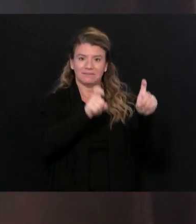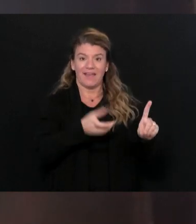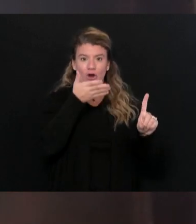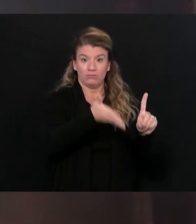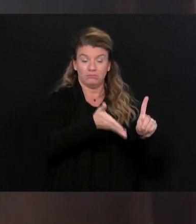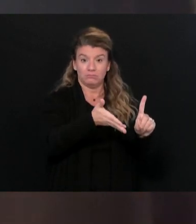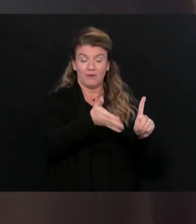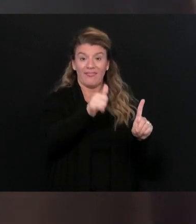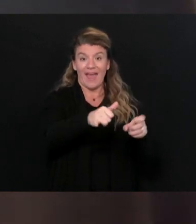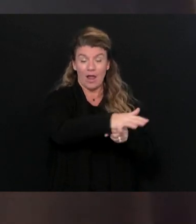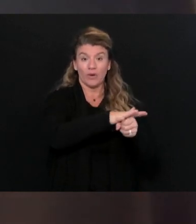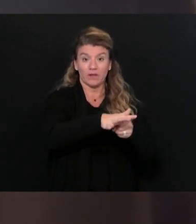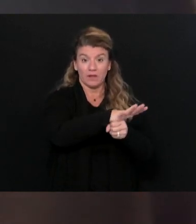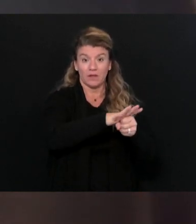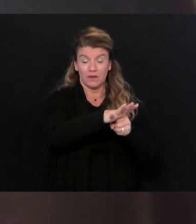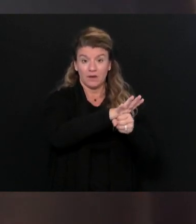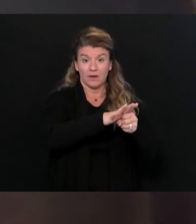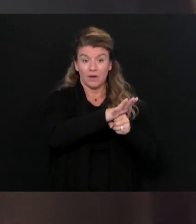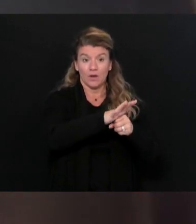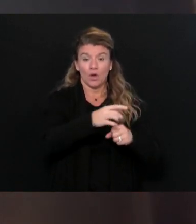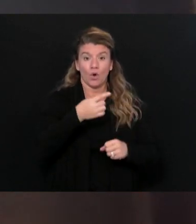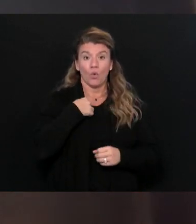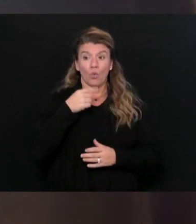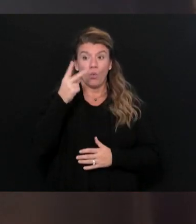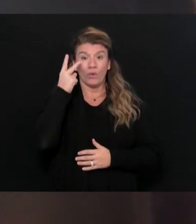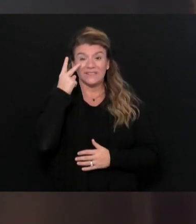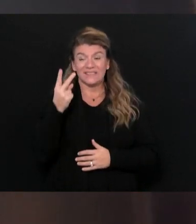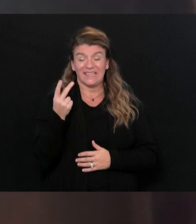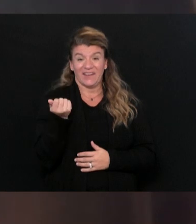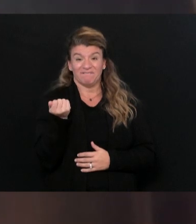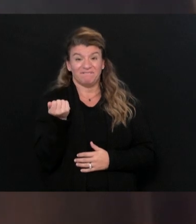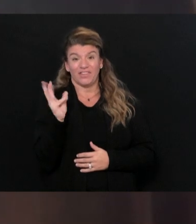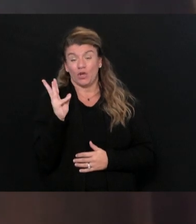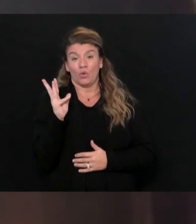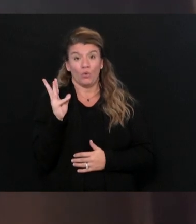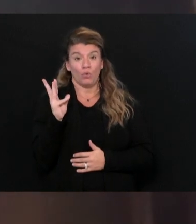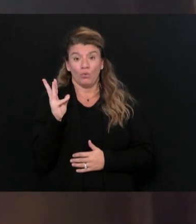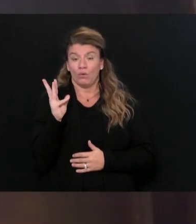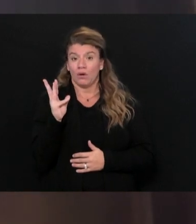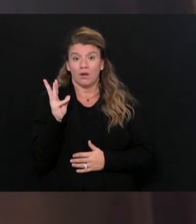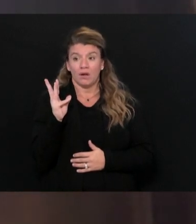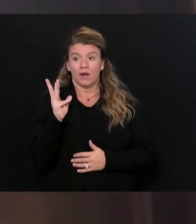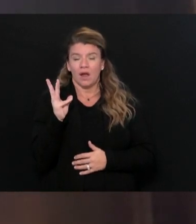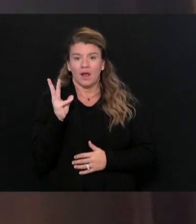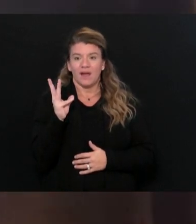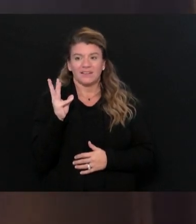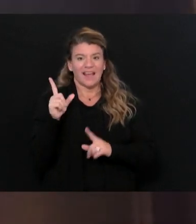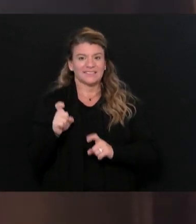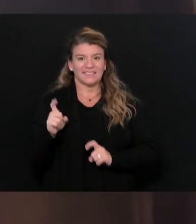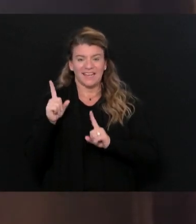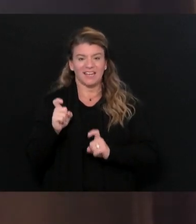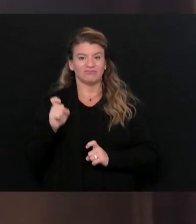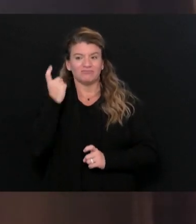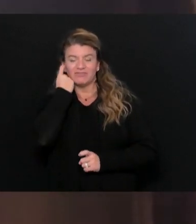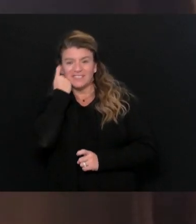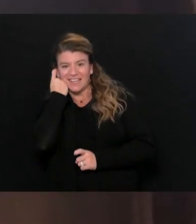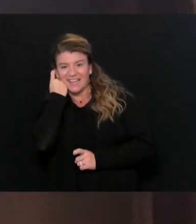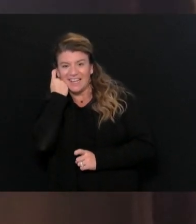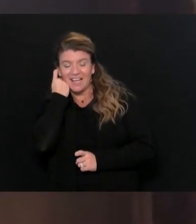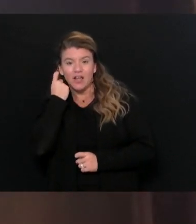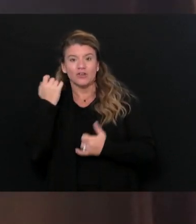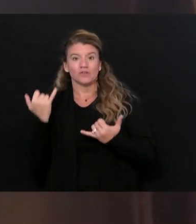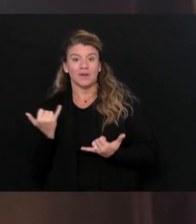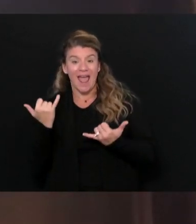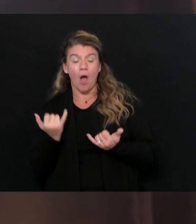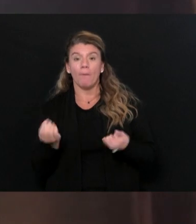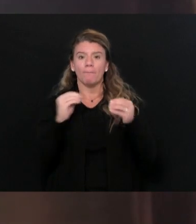county. And we had seen a relatively few number of people show up for some of those testing events. So the broader that we